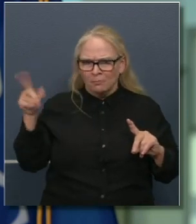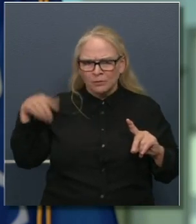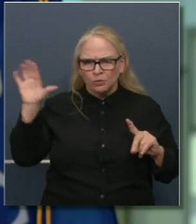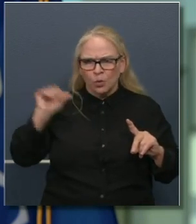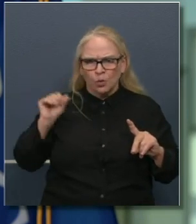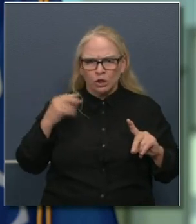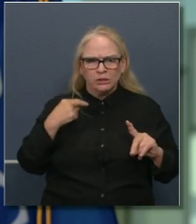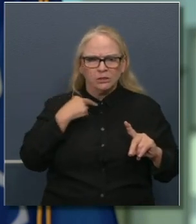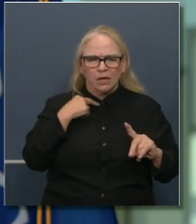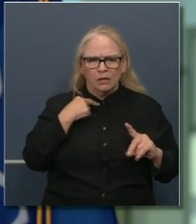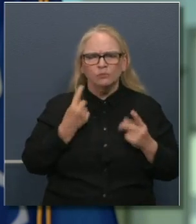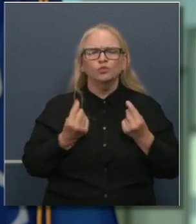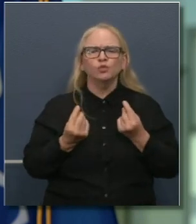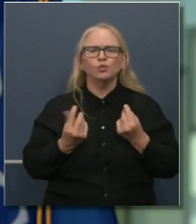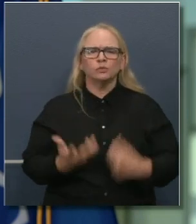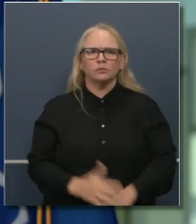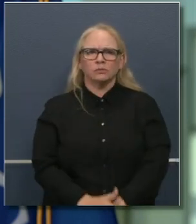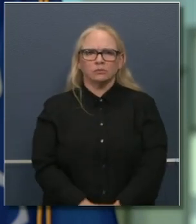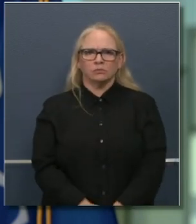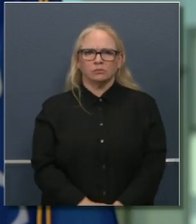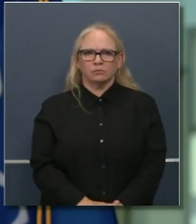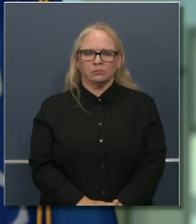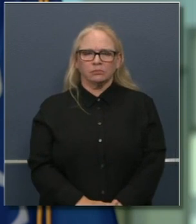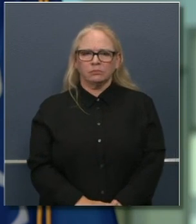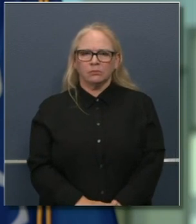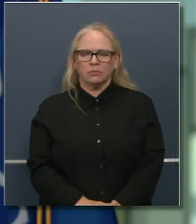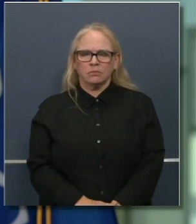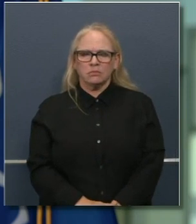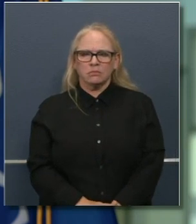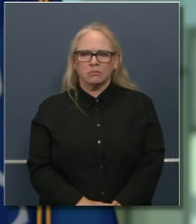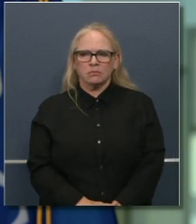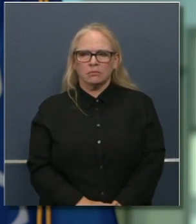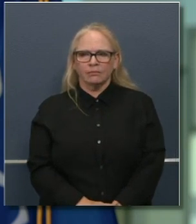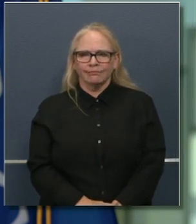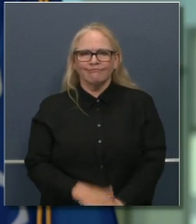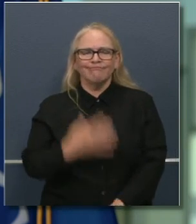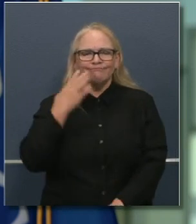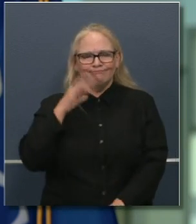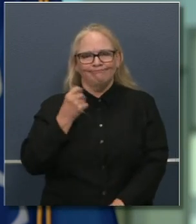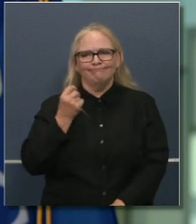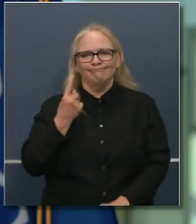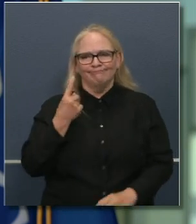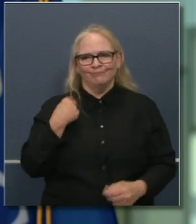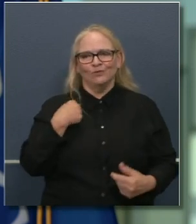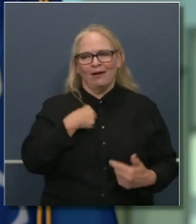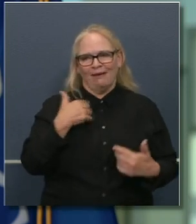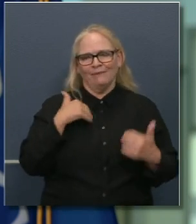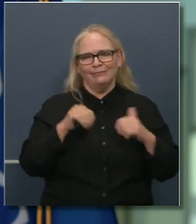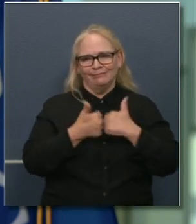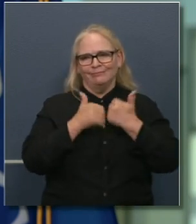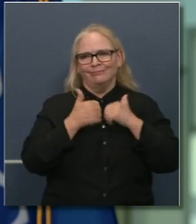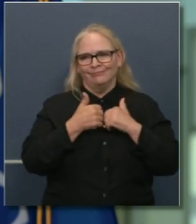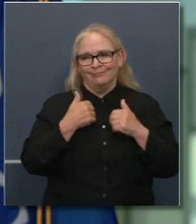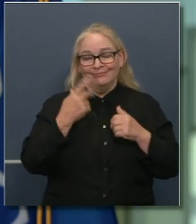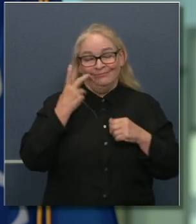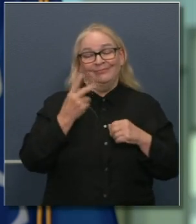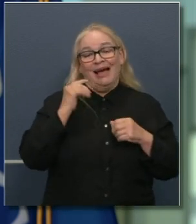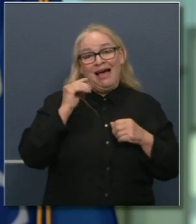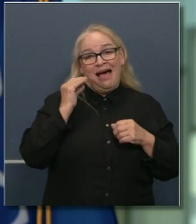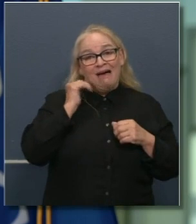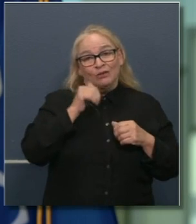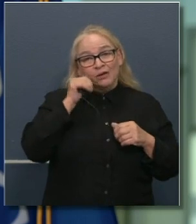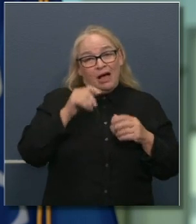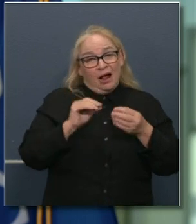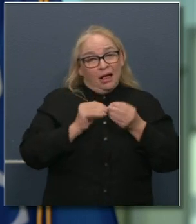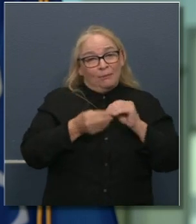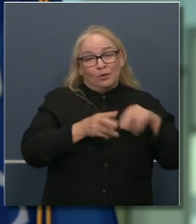average daily rate of case increases now over 8,838, that's our 7-day average, those